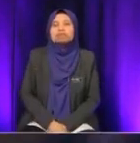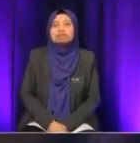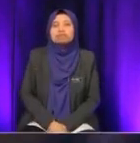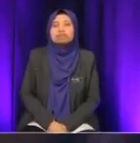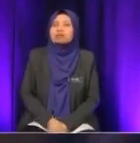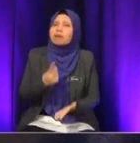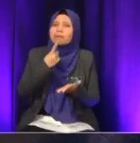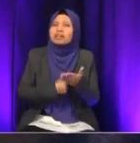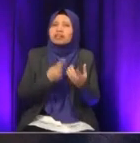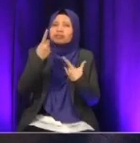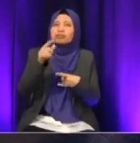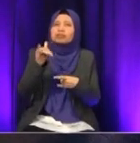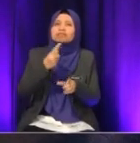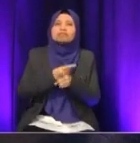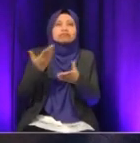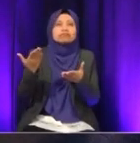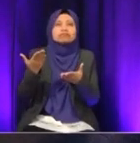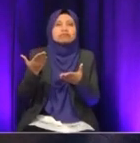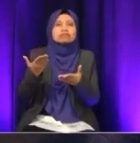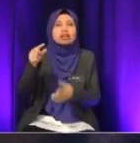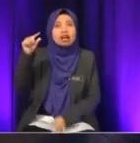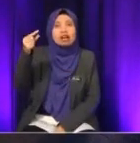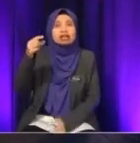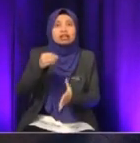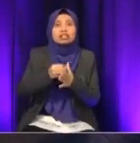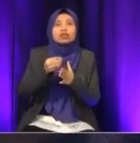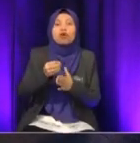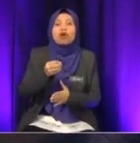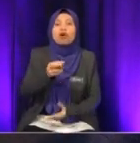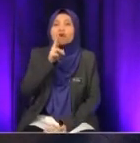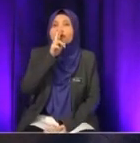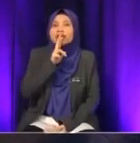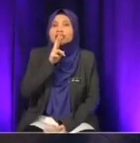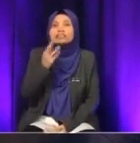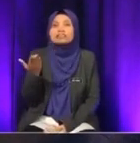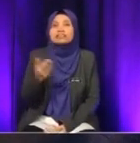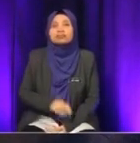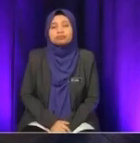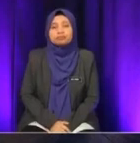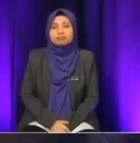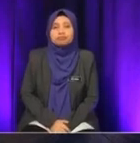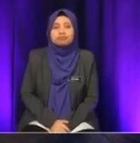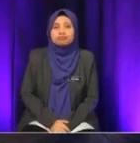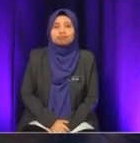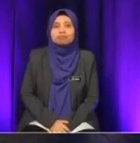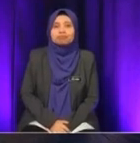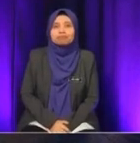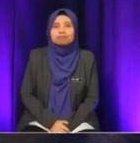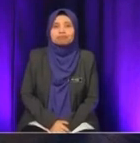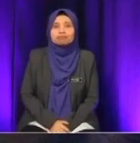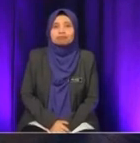that's the correct definition? If you think it is correct, put up your green card. If not, your red card should be put up.